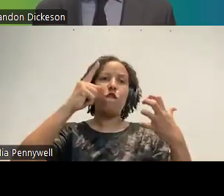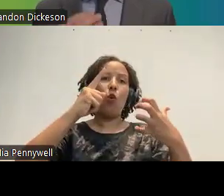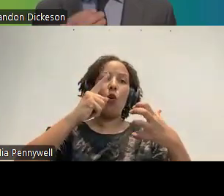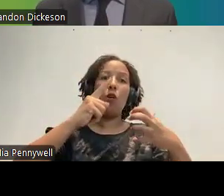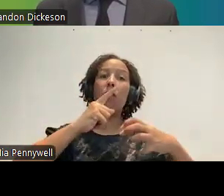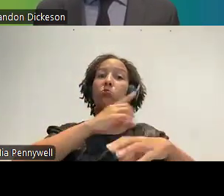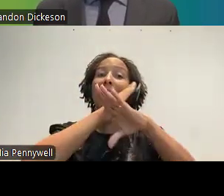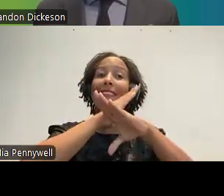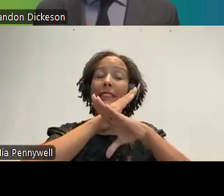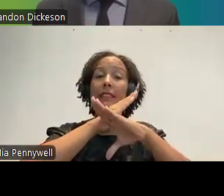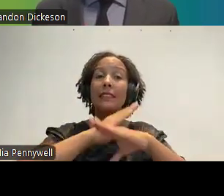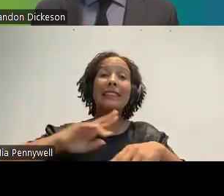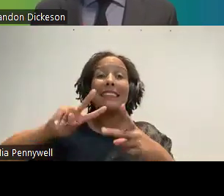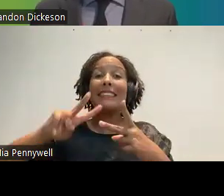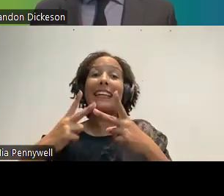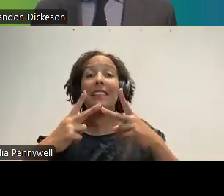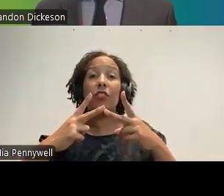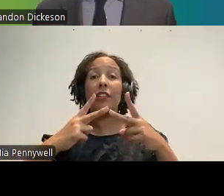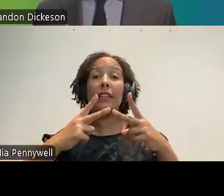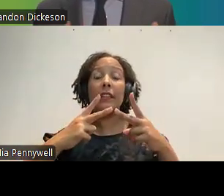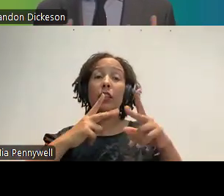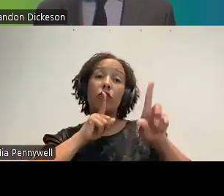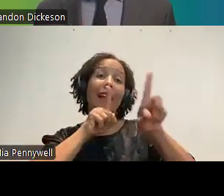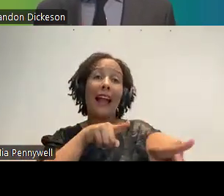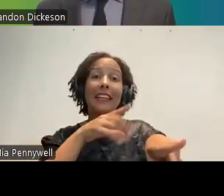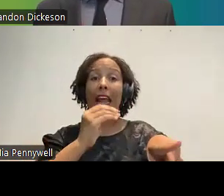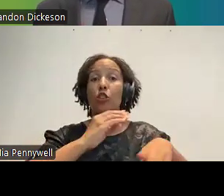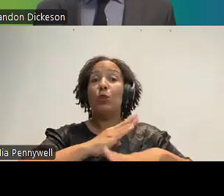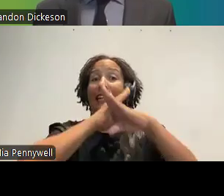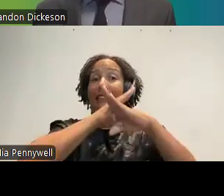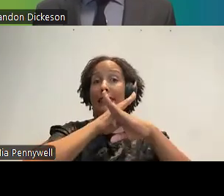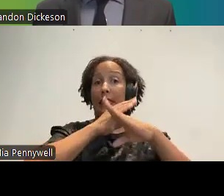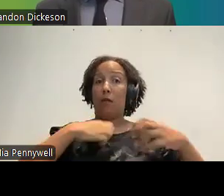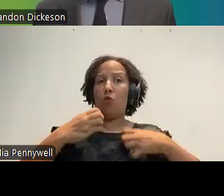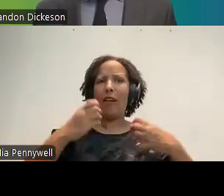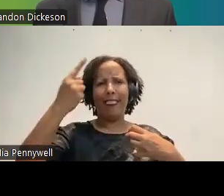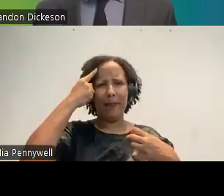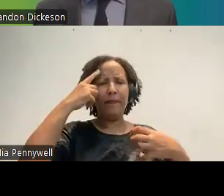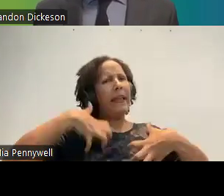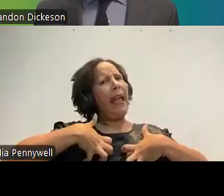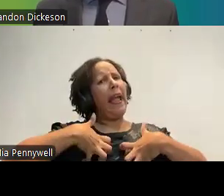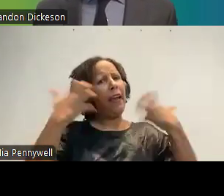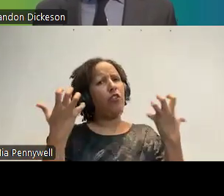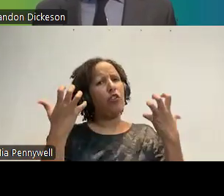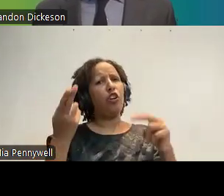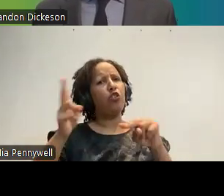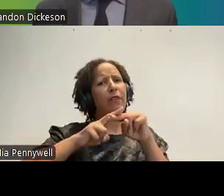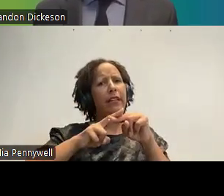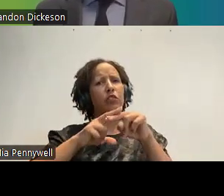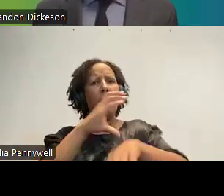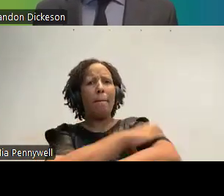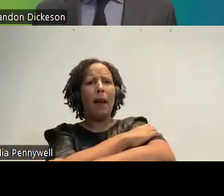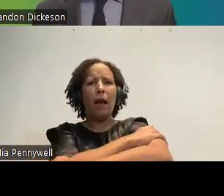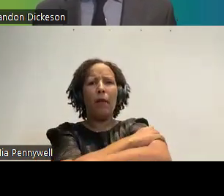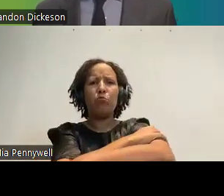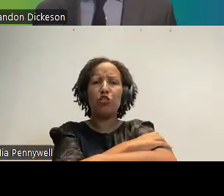but most importantly, it's a protecting emotion. So if you think about it, what does anger do? It increases your blood pressure. It increases your